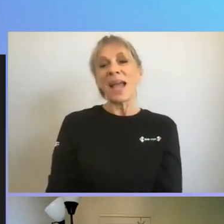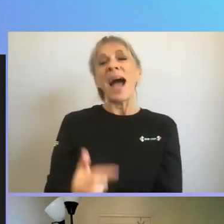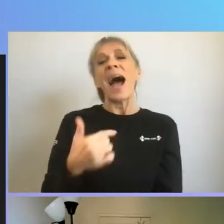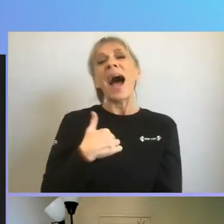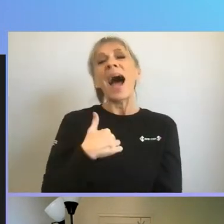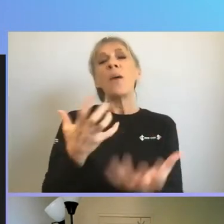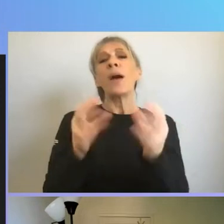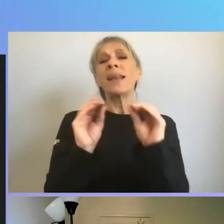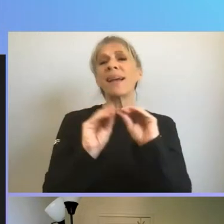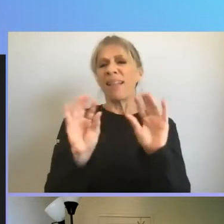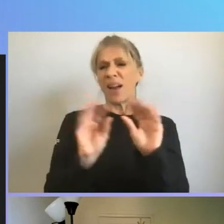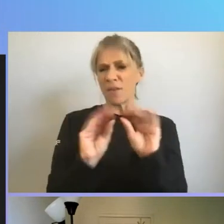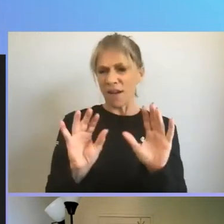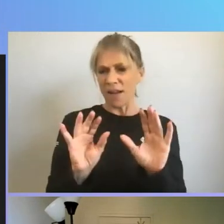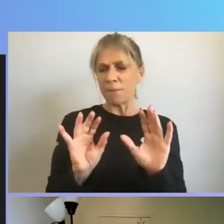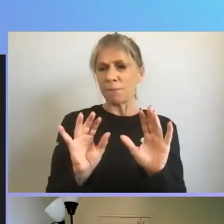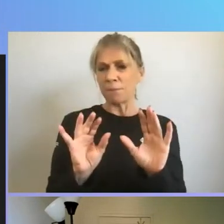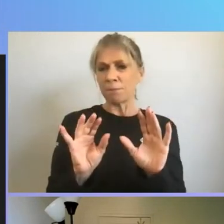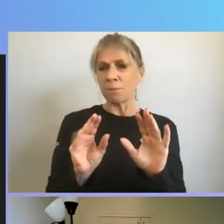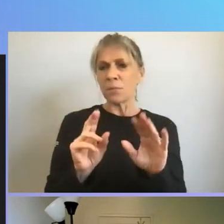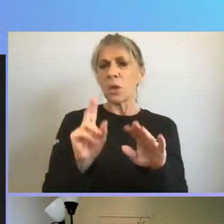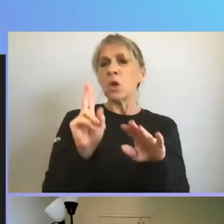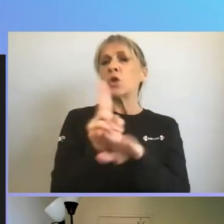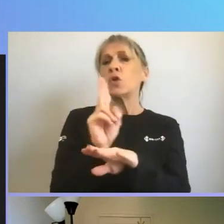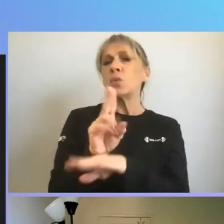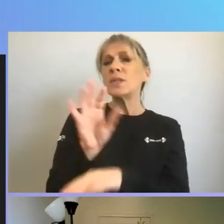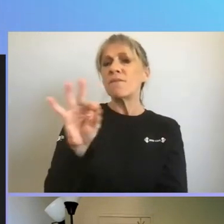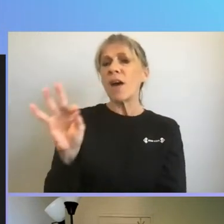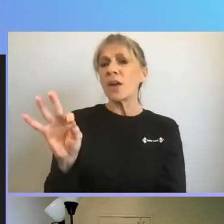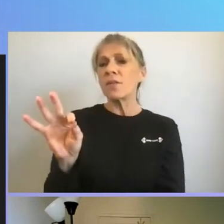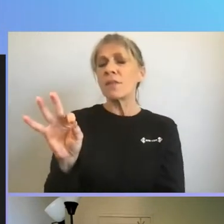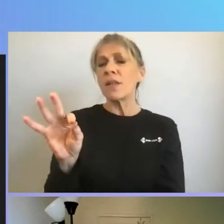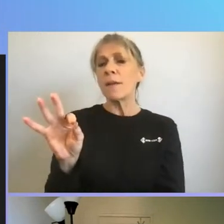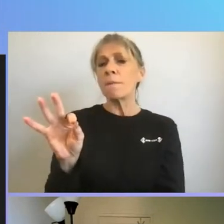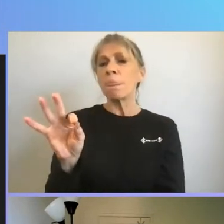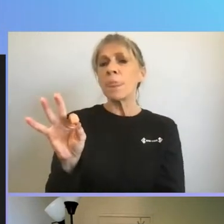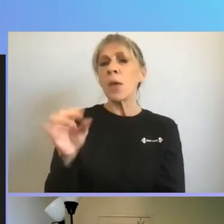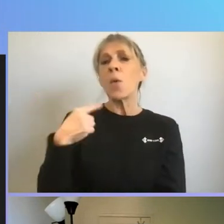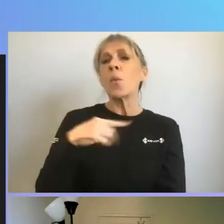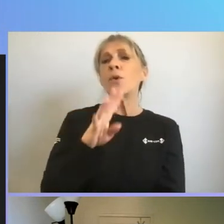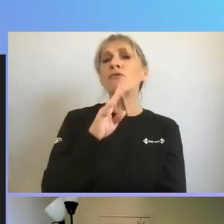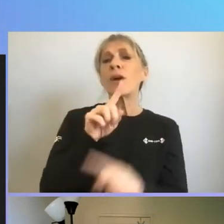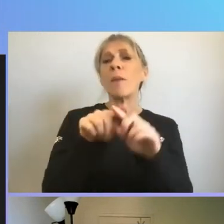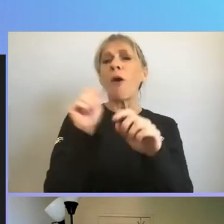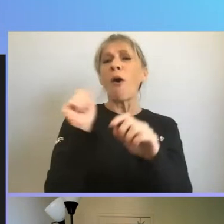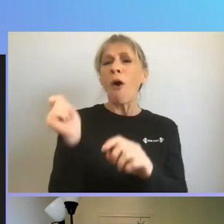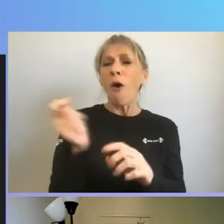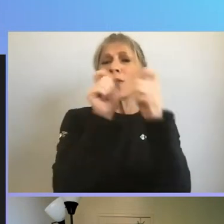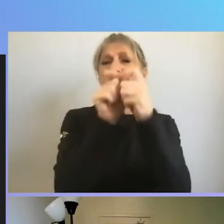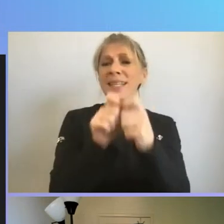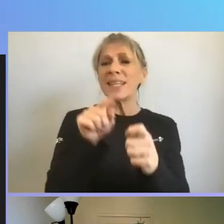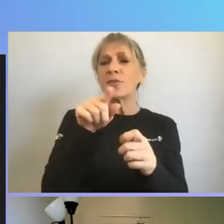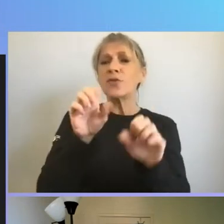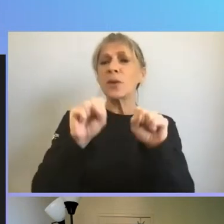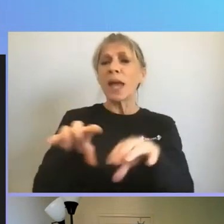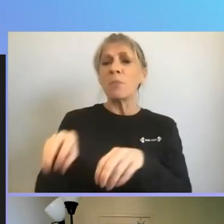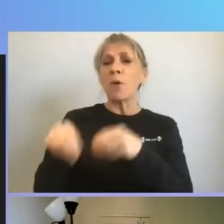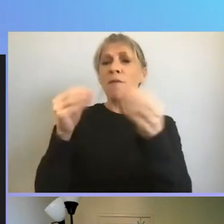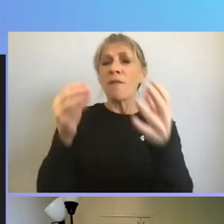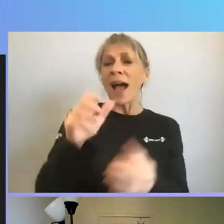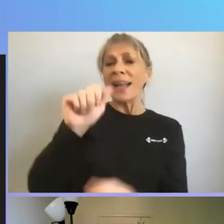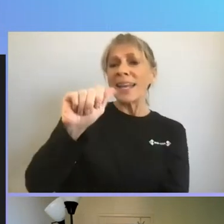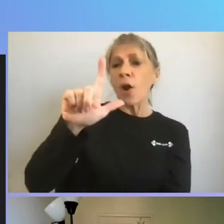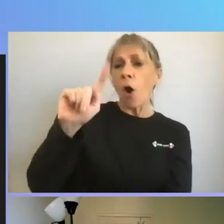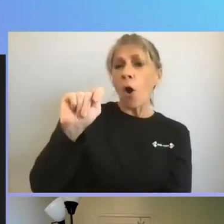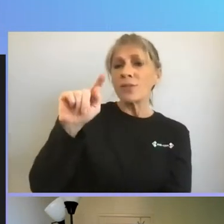like, using Firefly, I think that we're talking about all the details that you can provide in alt text, and